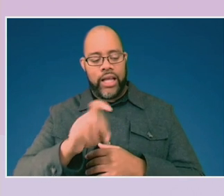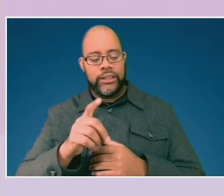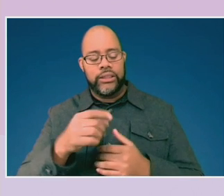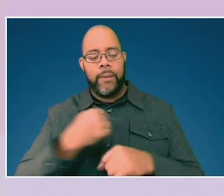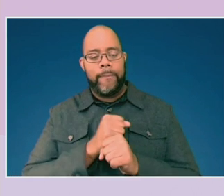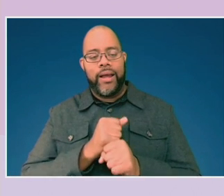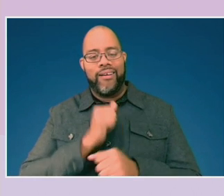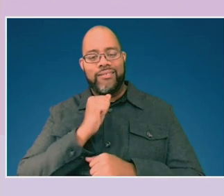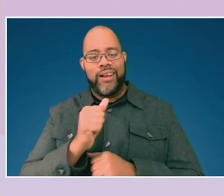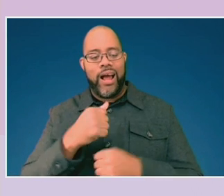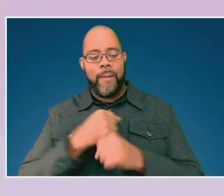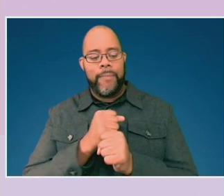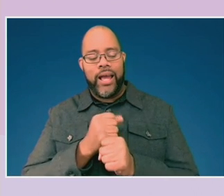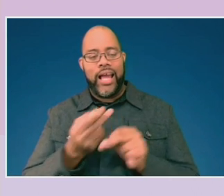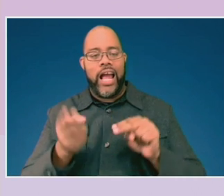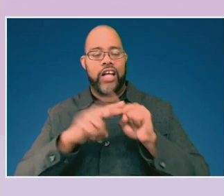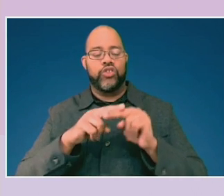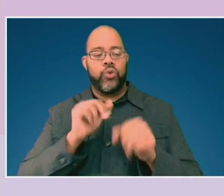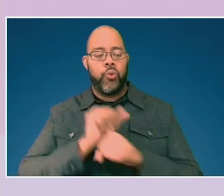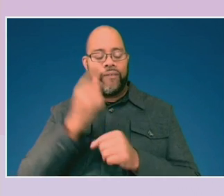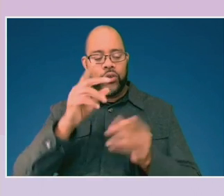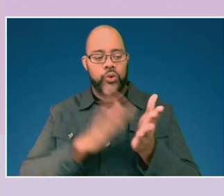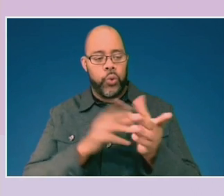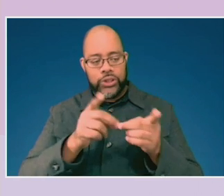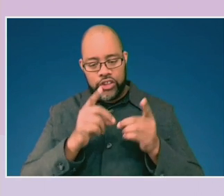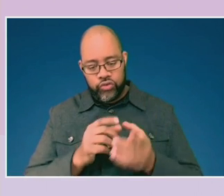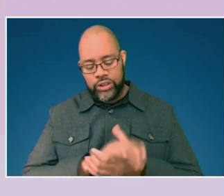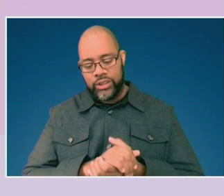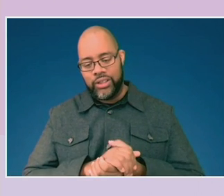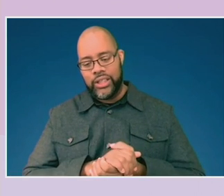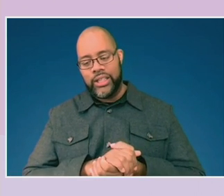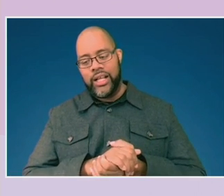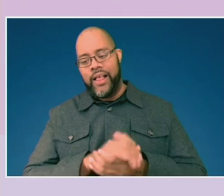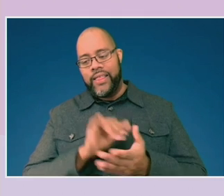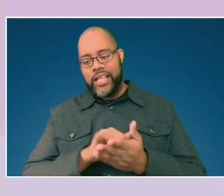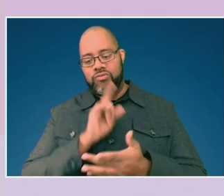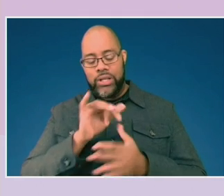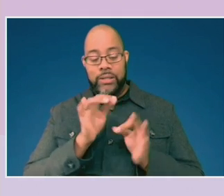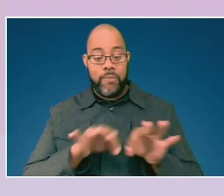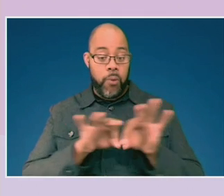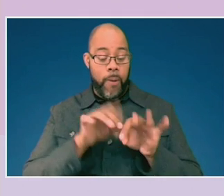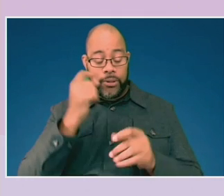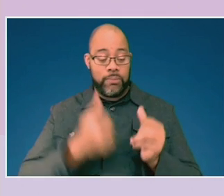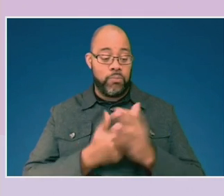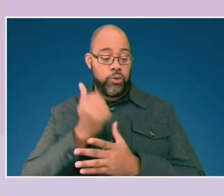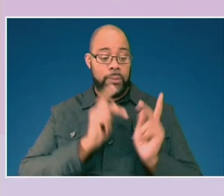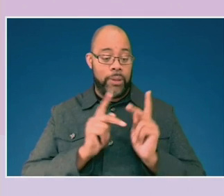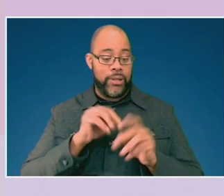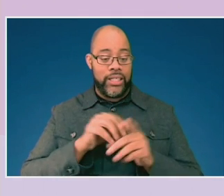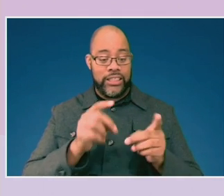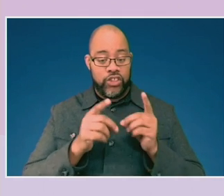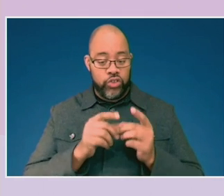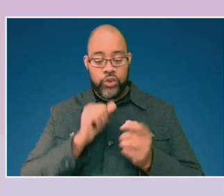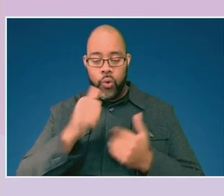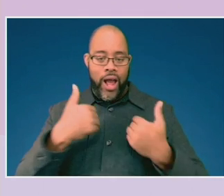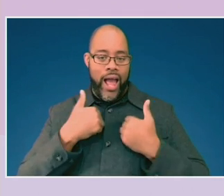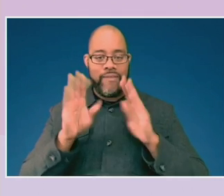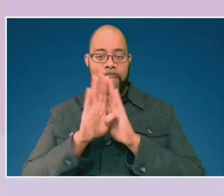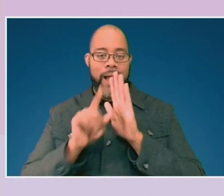not create extra work for school districts. And that's really key, because most of the people in districts don't have a